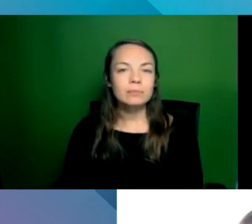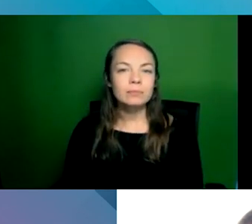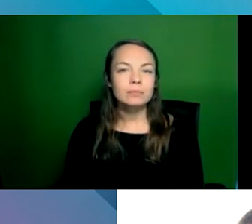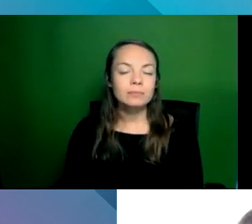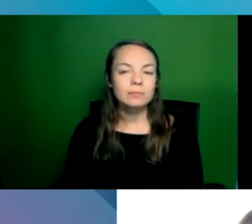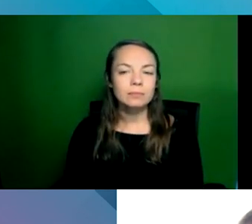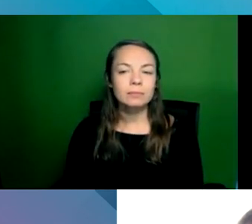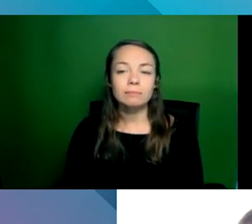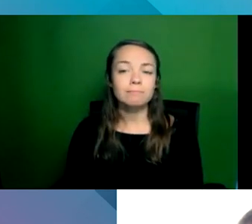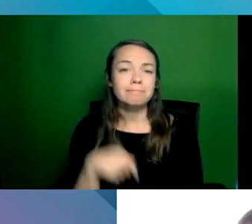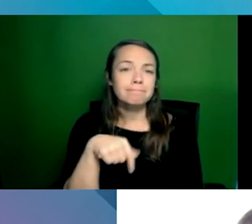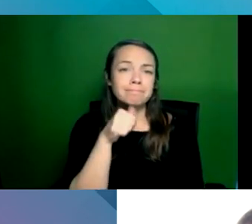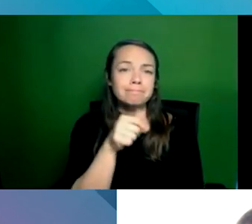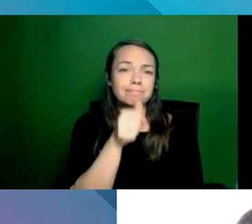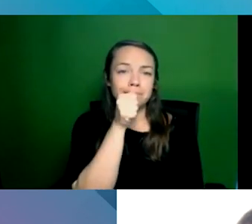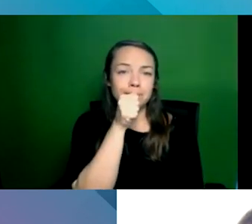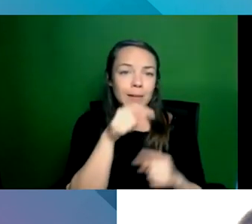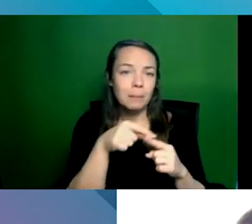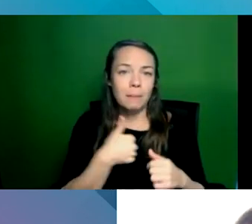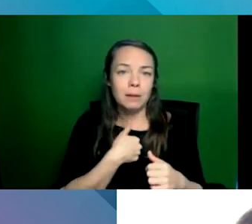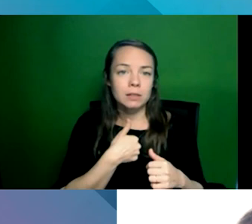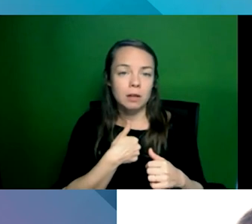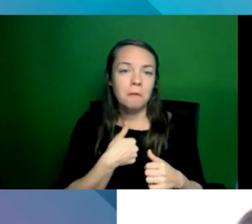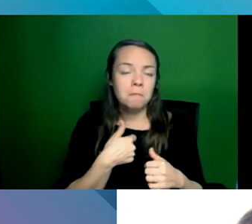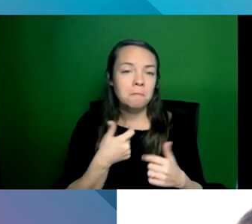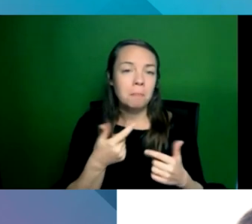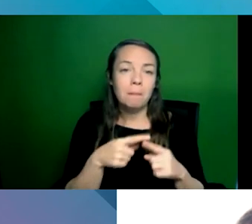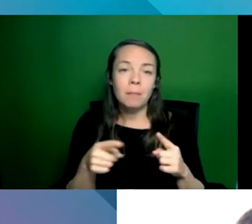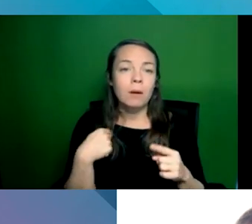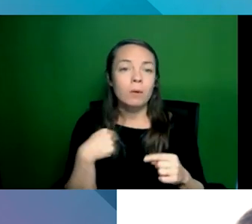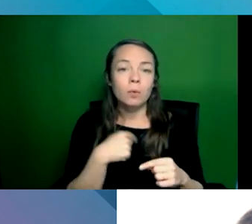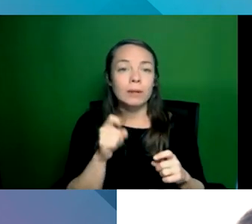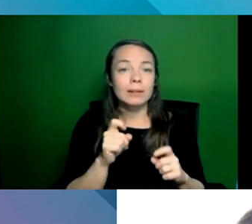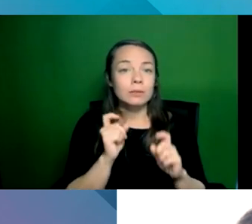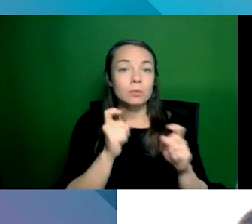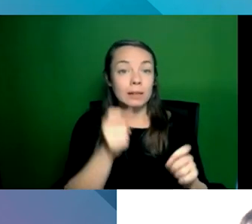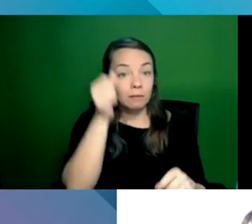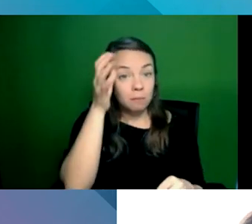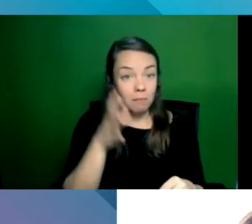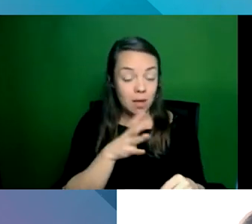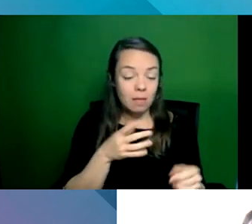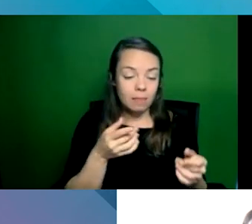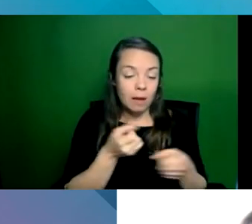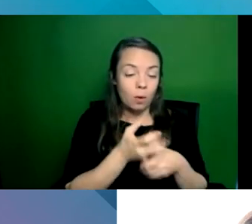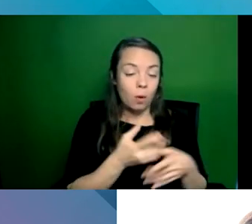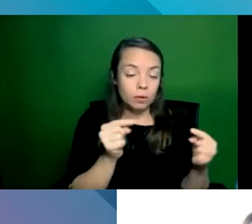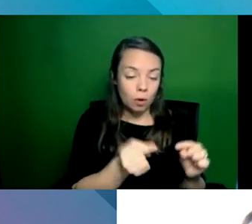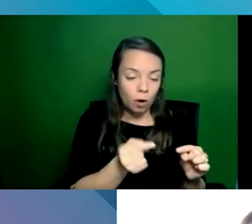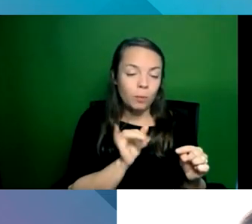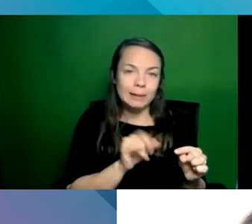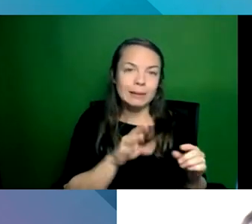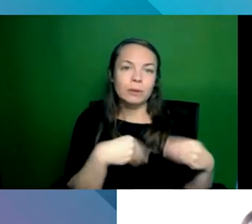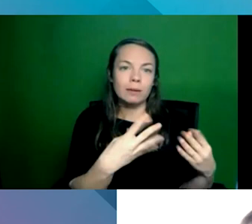this is no secret about myself. I feel as though we need to give men who've caused harm an opportunity to heal as well too. There needs